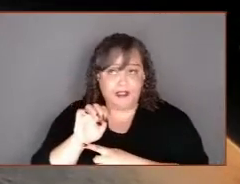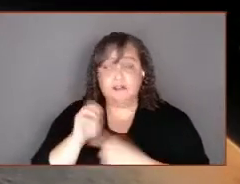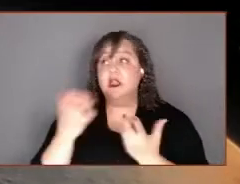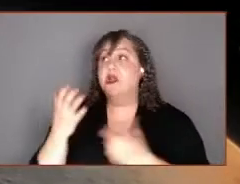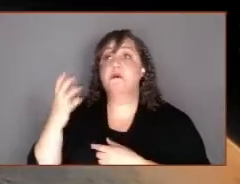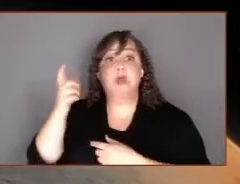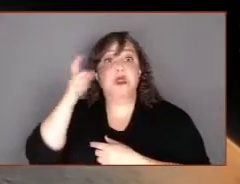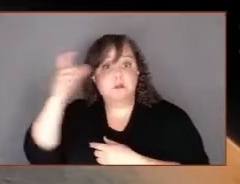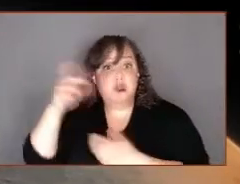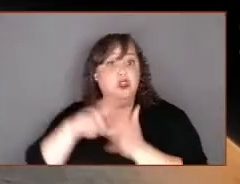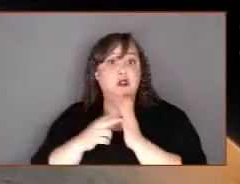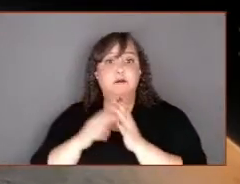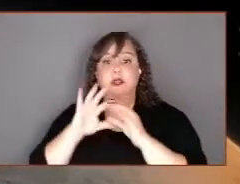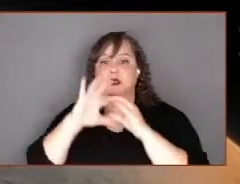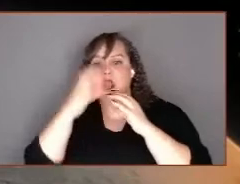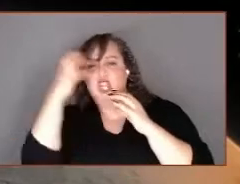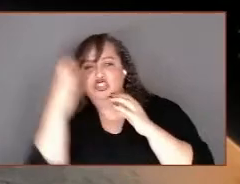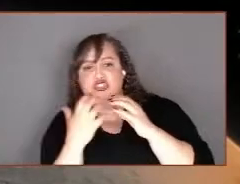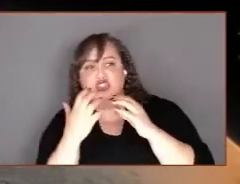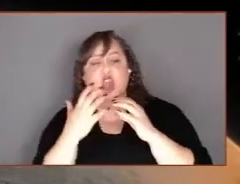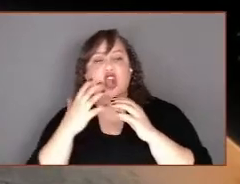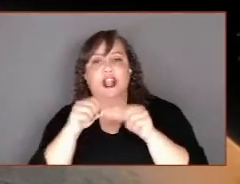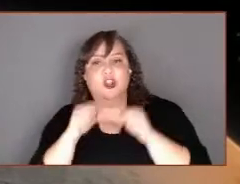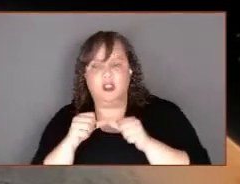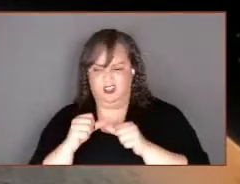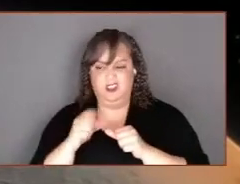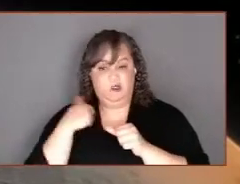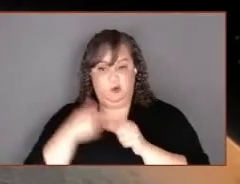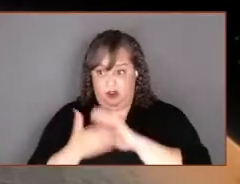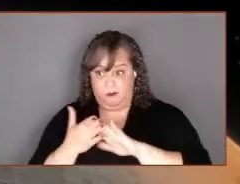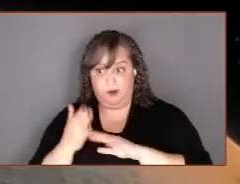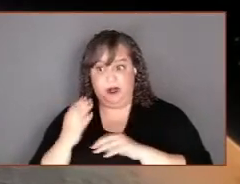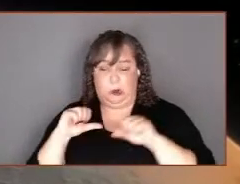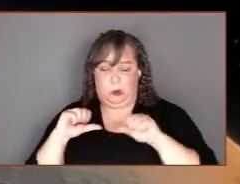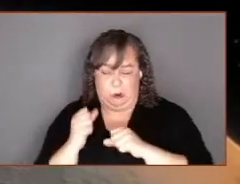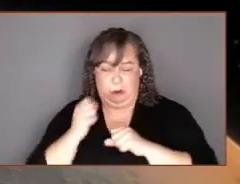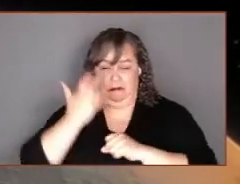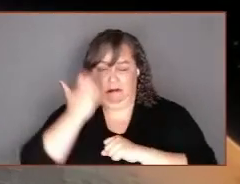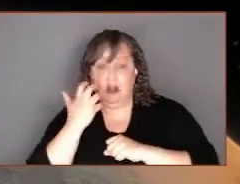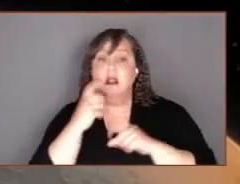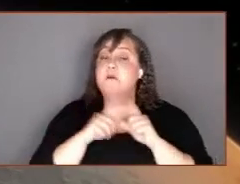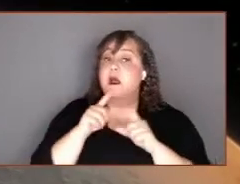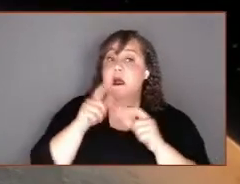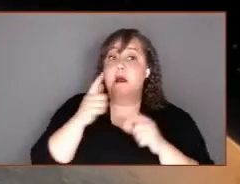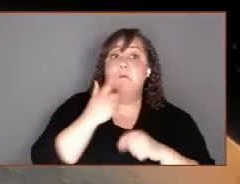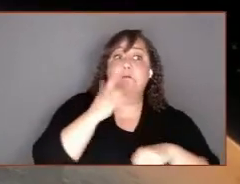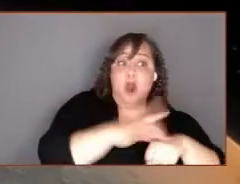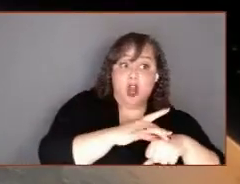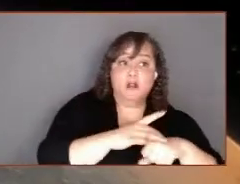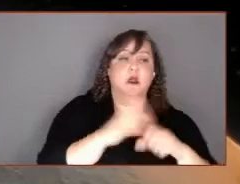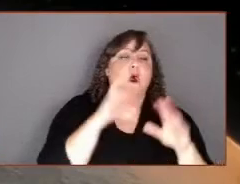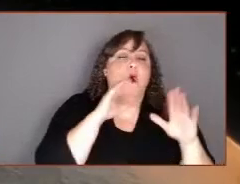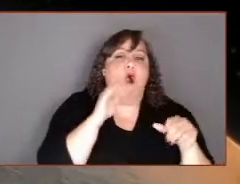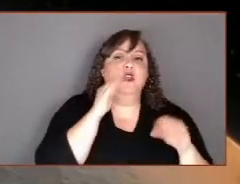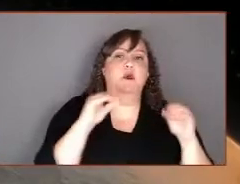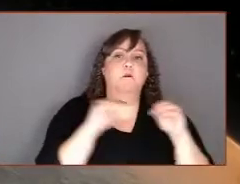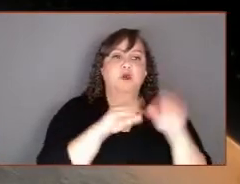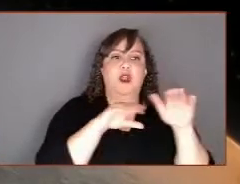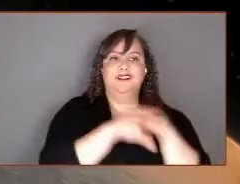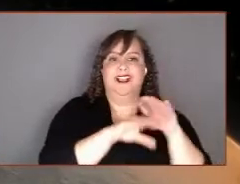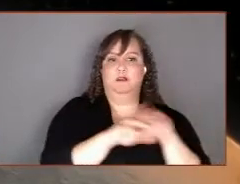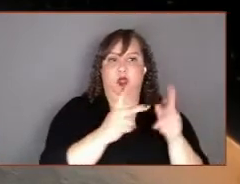have to operate in cold and in darkness. On Mars, we're hoping we can find it in much more accessible locations. Mm-hmm. And